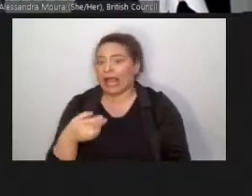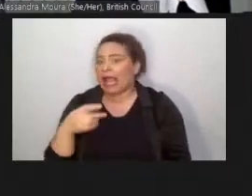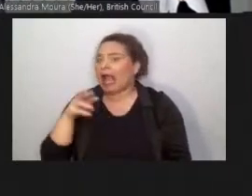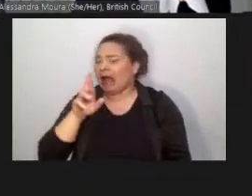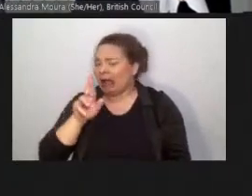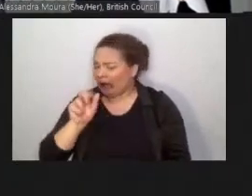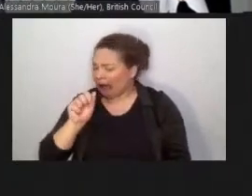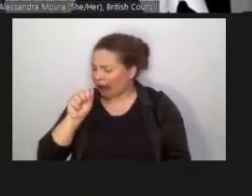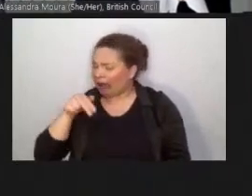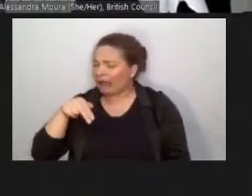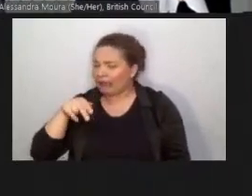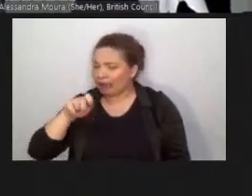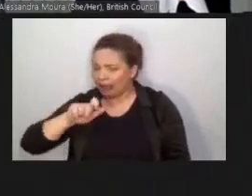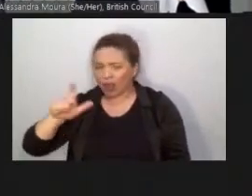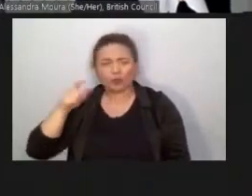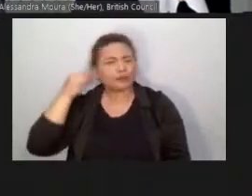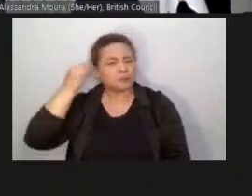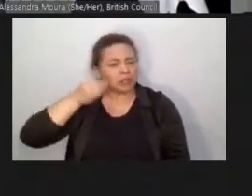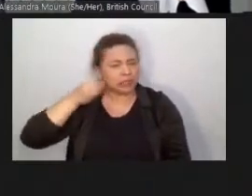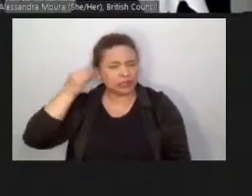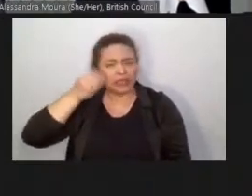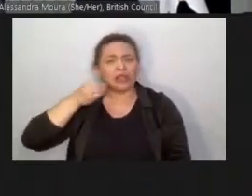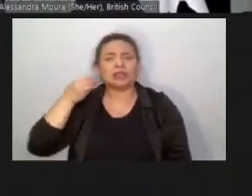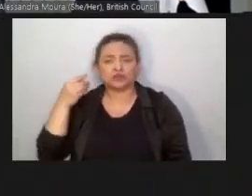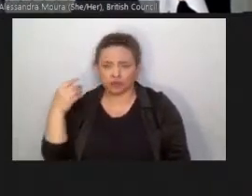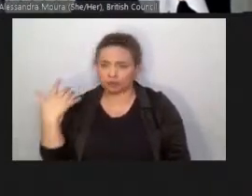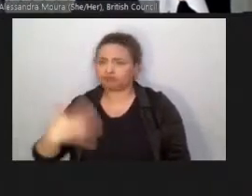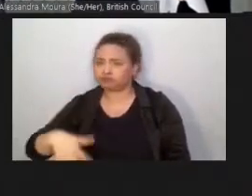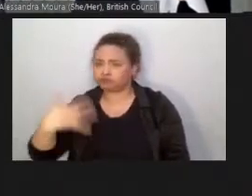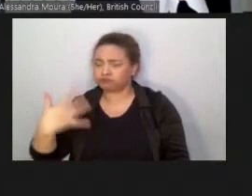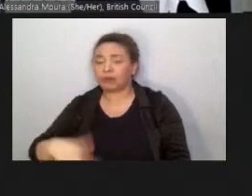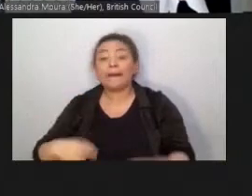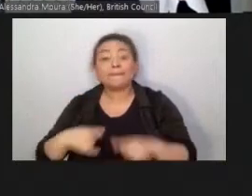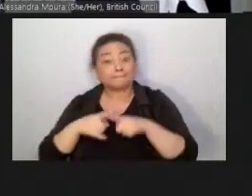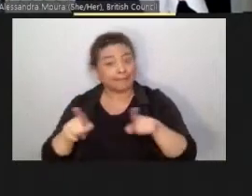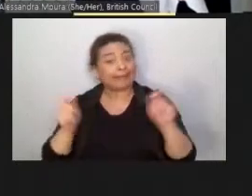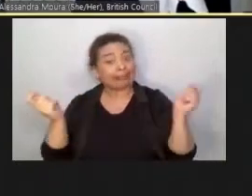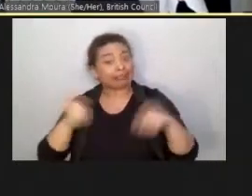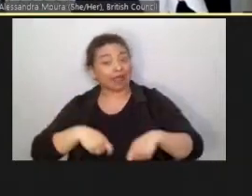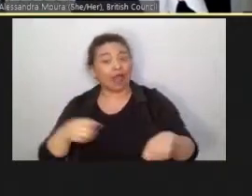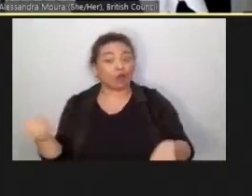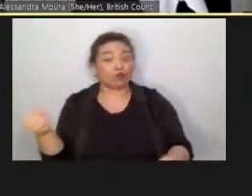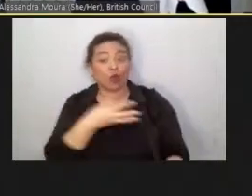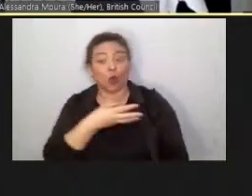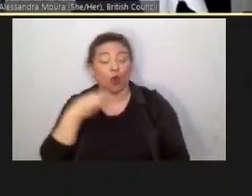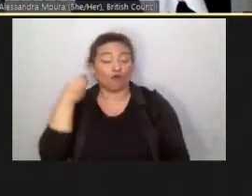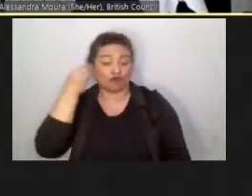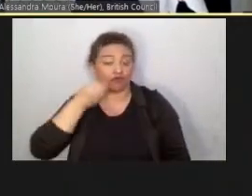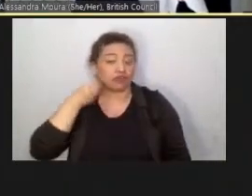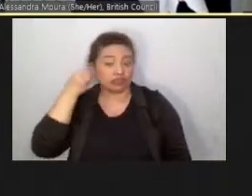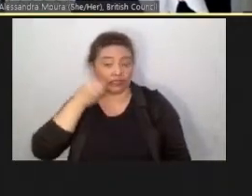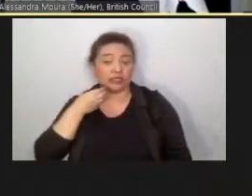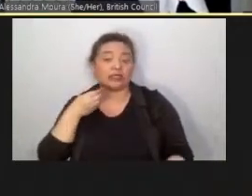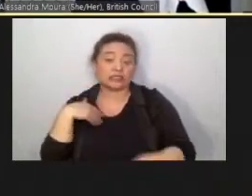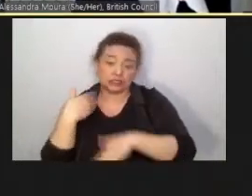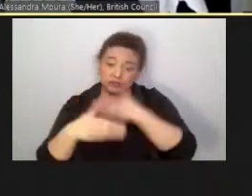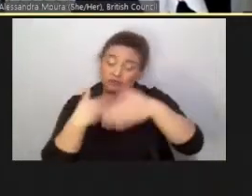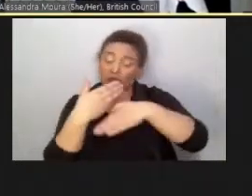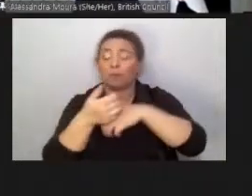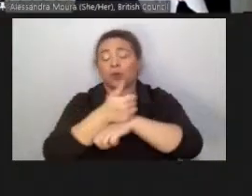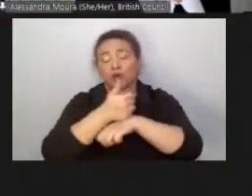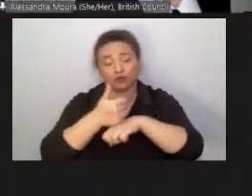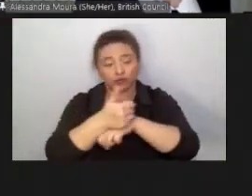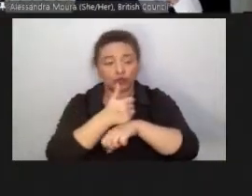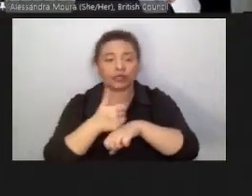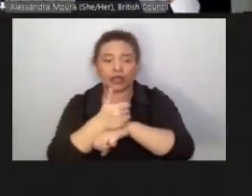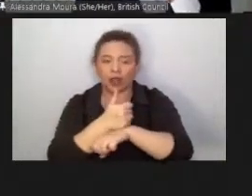learn. Everyone can learn something new from doing this professional development. Next question. Is there